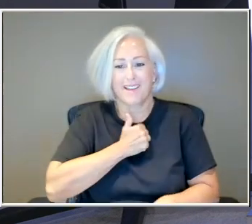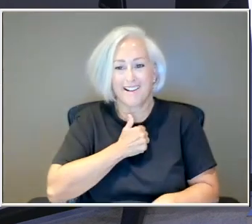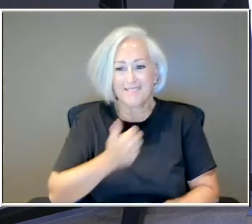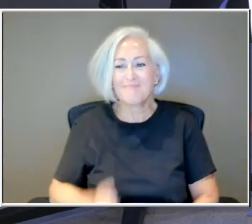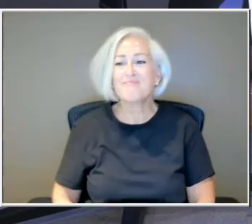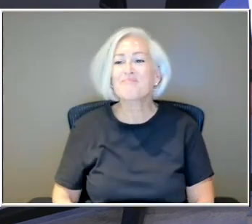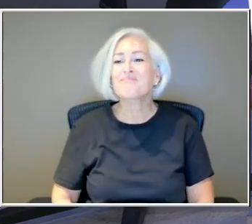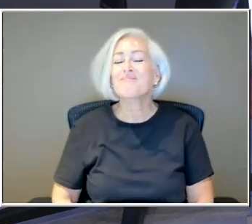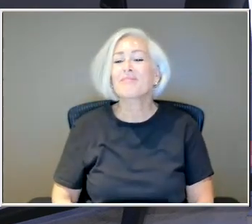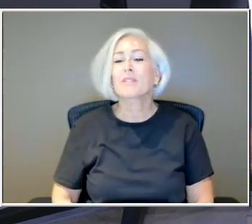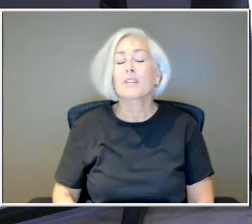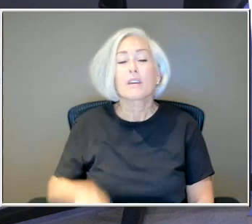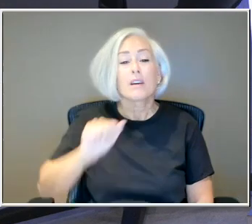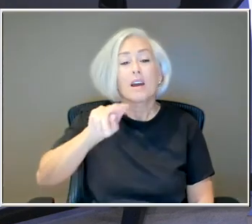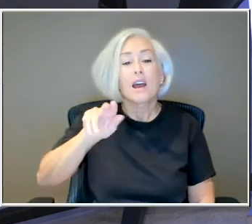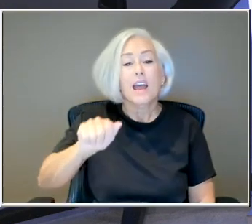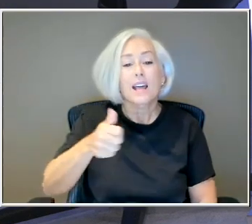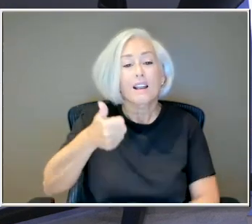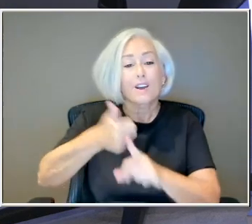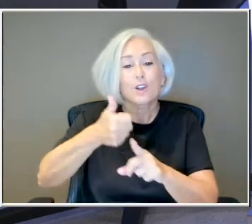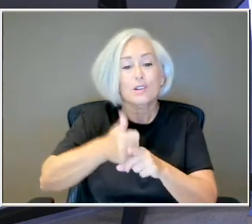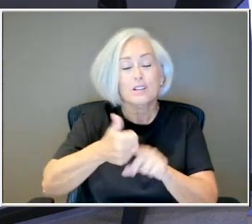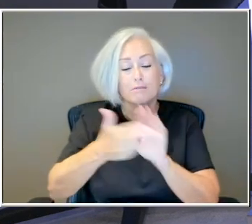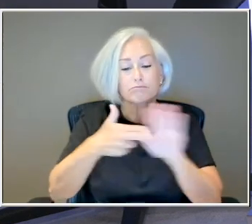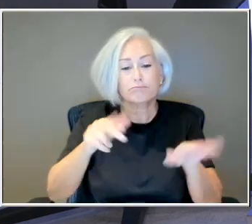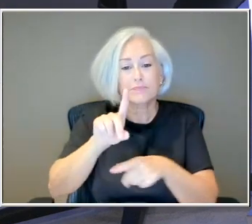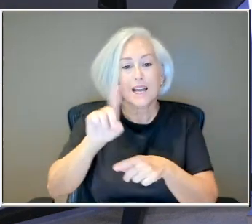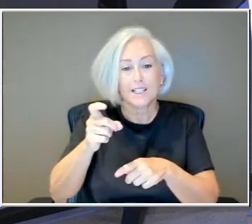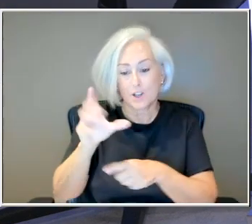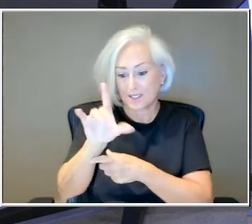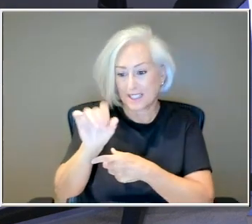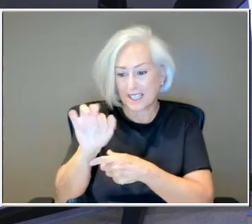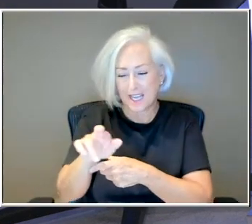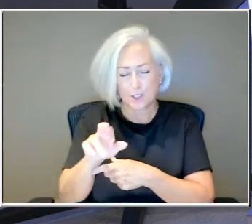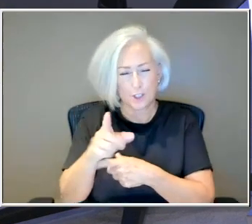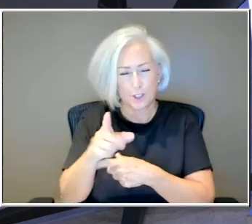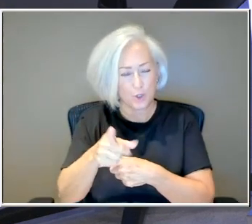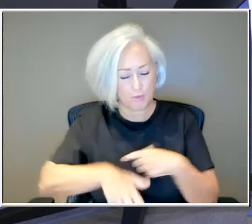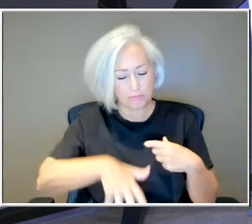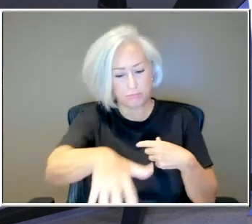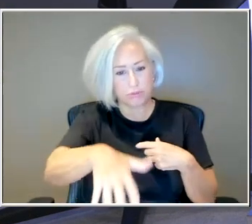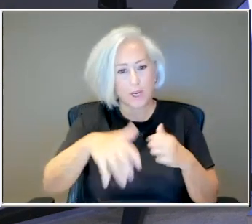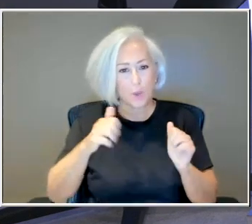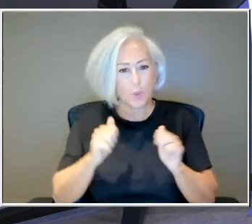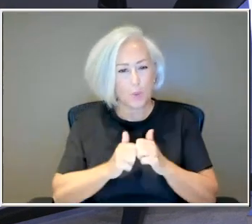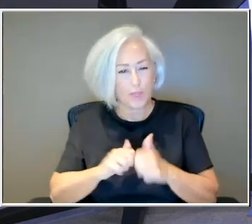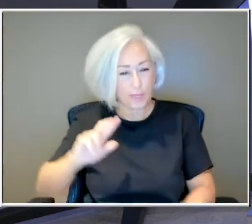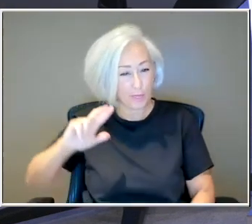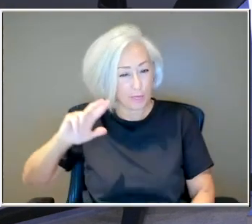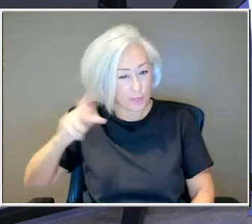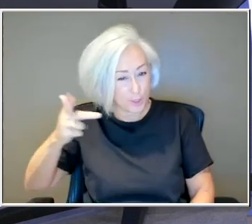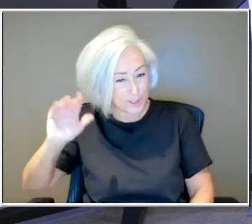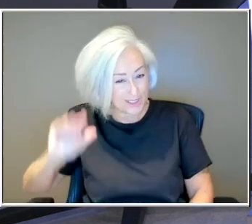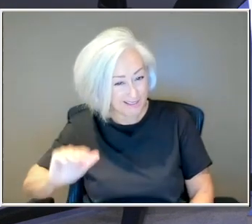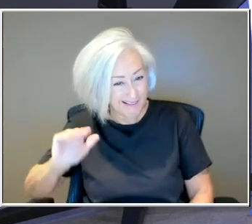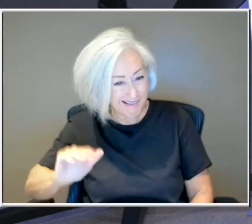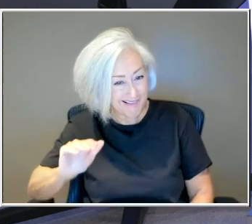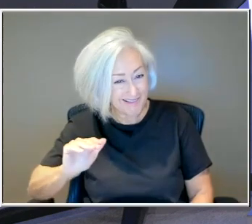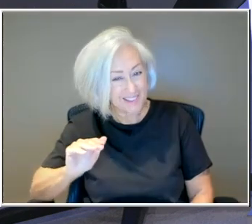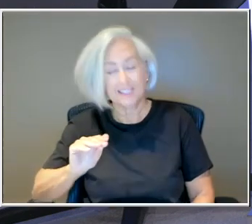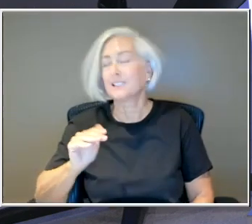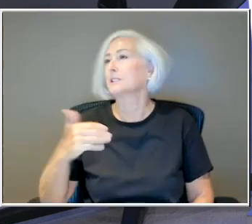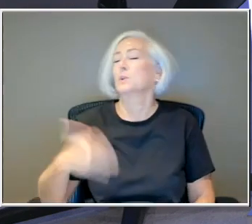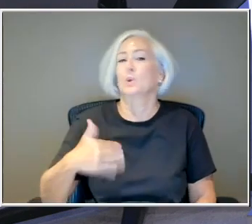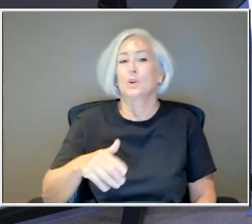you were diagnosed with cancer when you were pregnant with your third child. They even wrote an article about